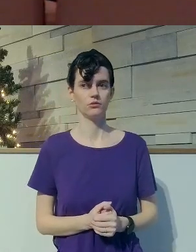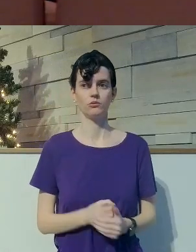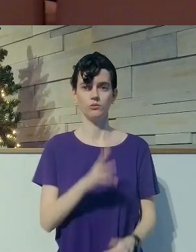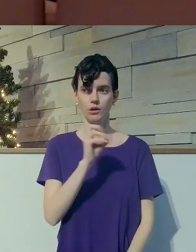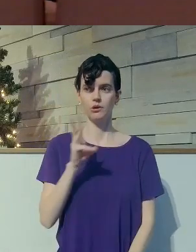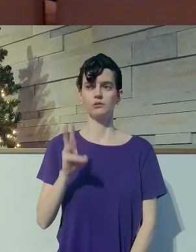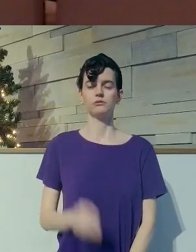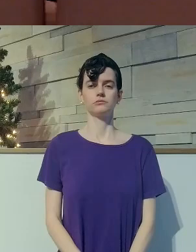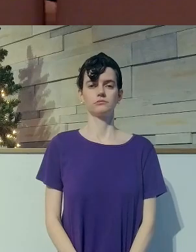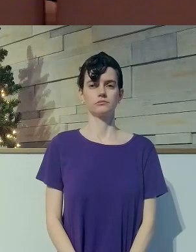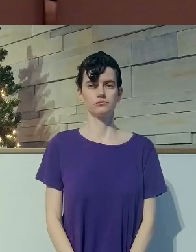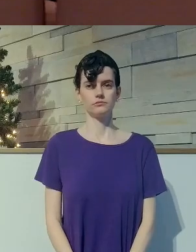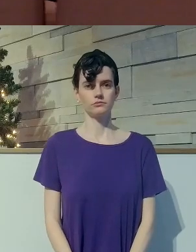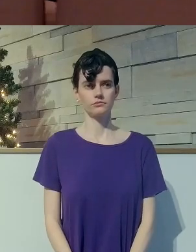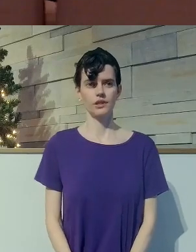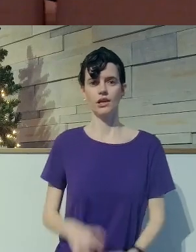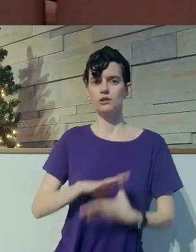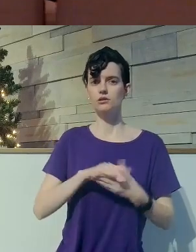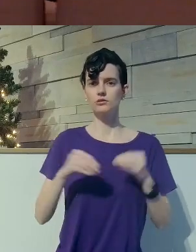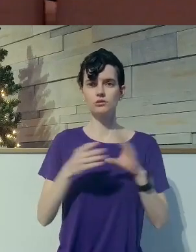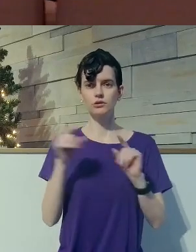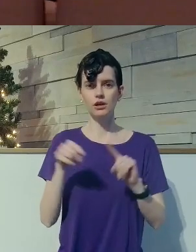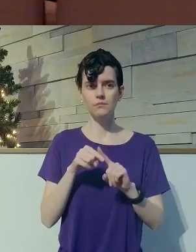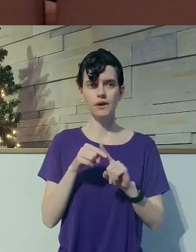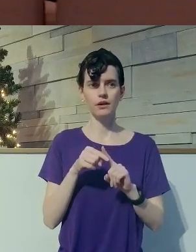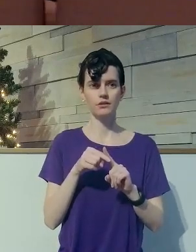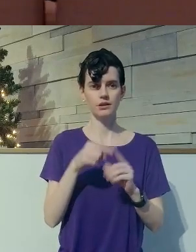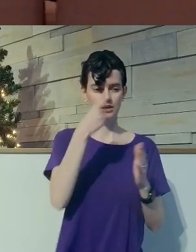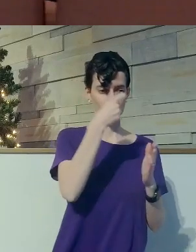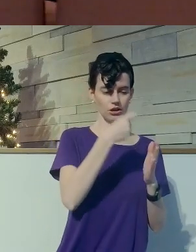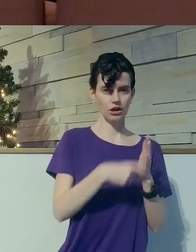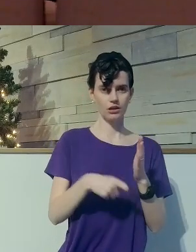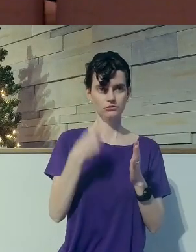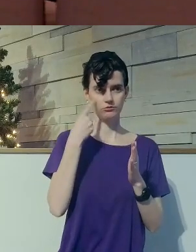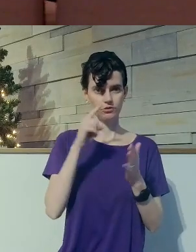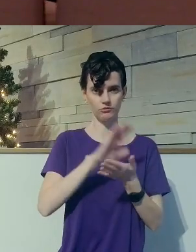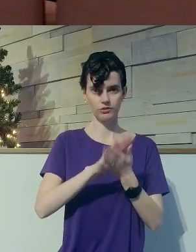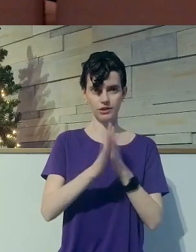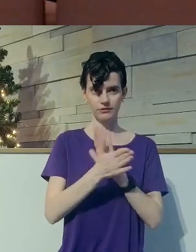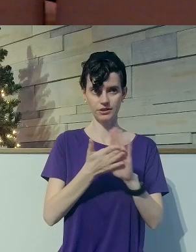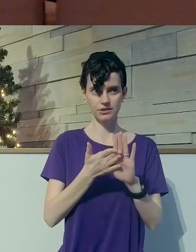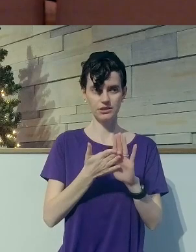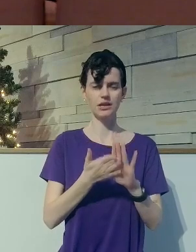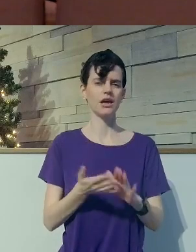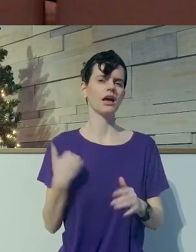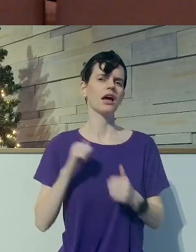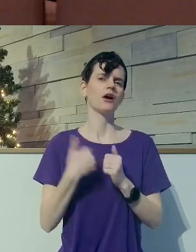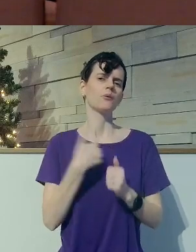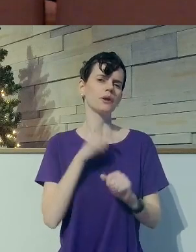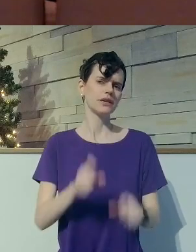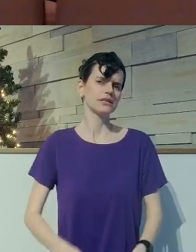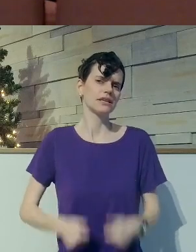Wow. A story about the cost of forgiveness and about how we should